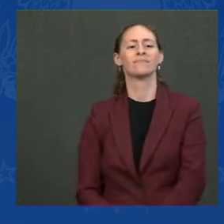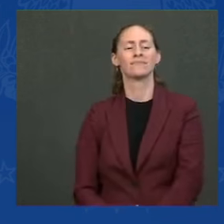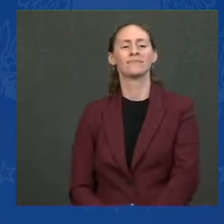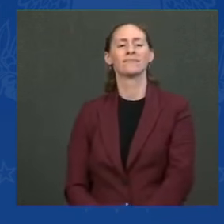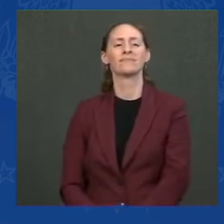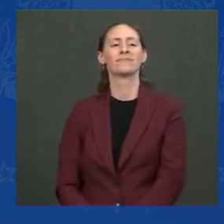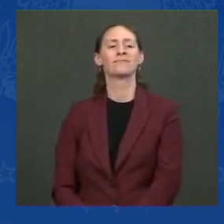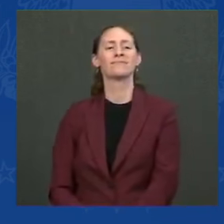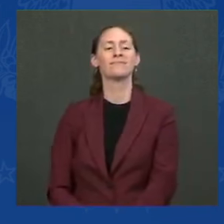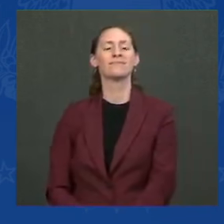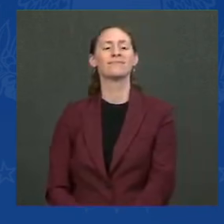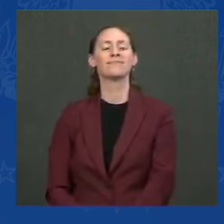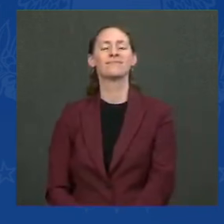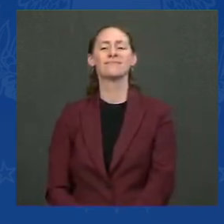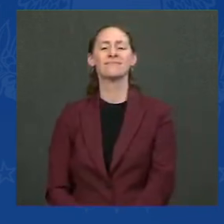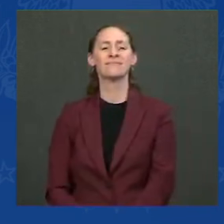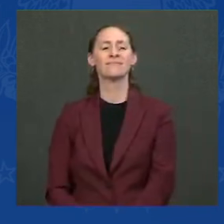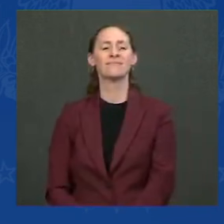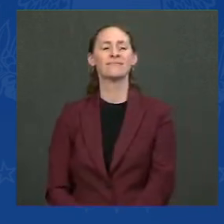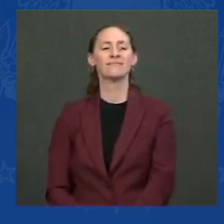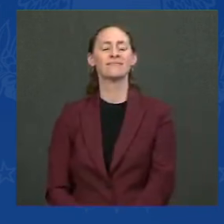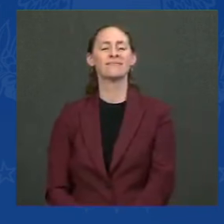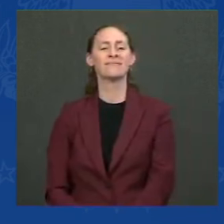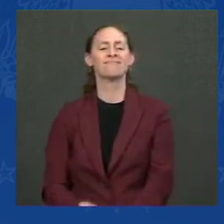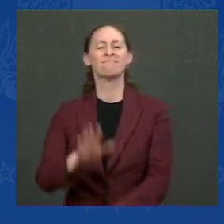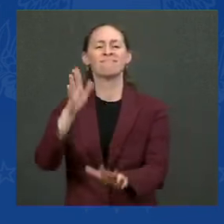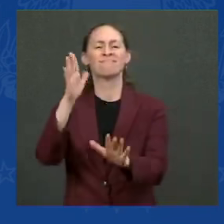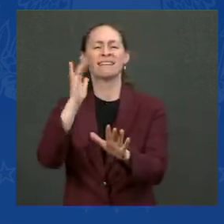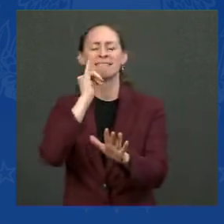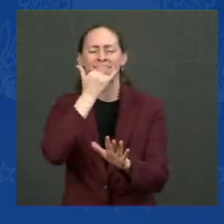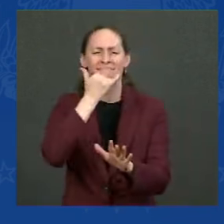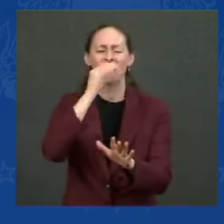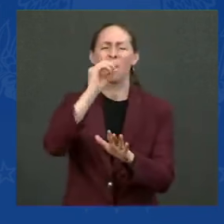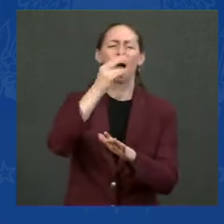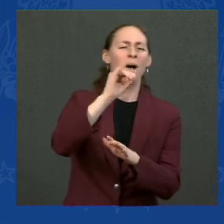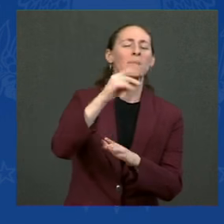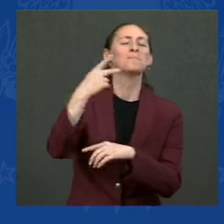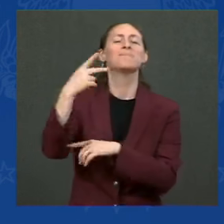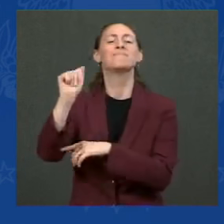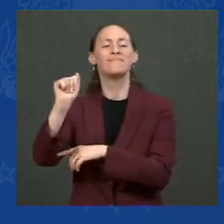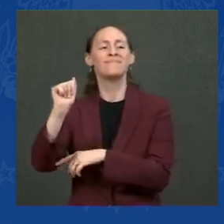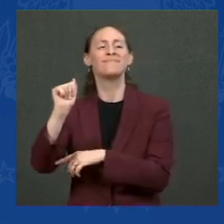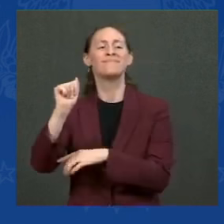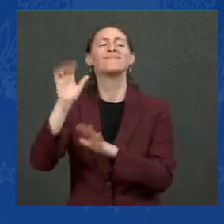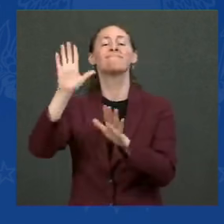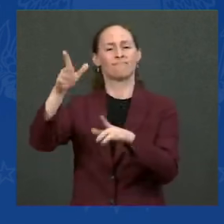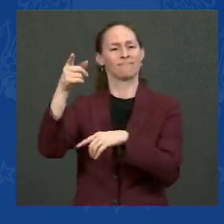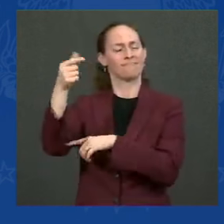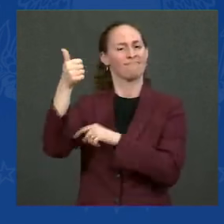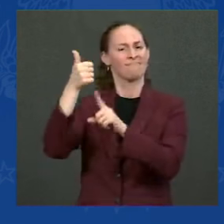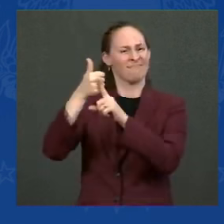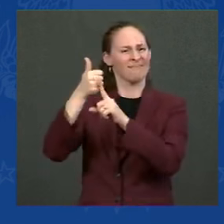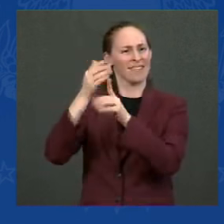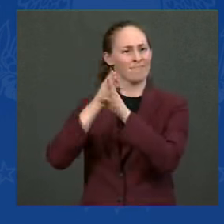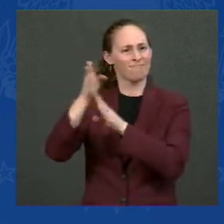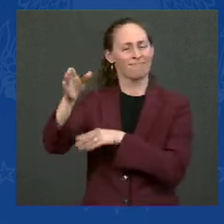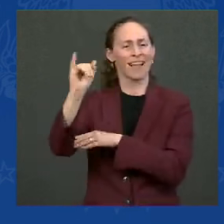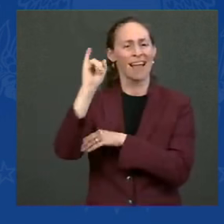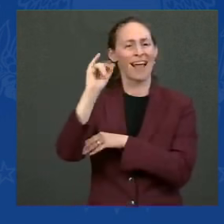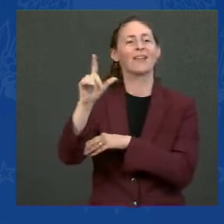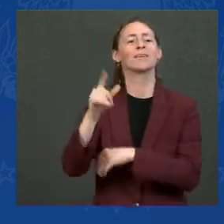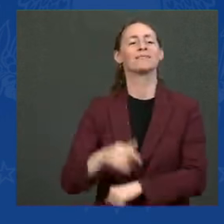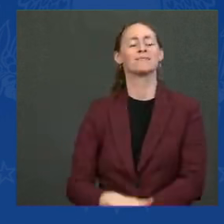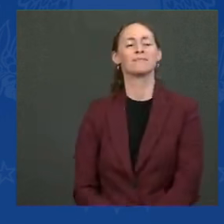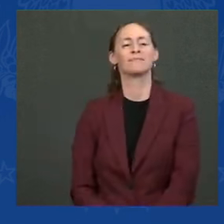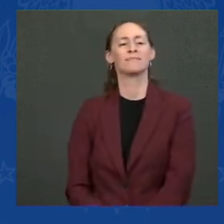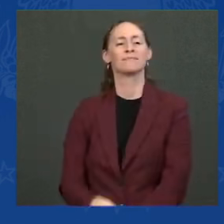Ohio, Pennsylvania. I'm from Pennsylvania. The Illinois President Don Harmon, State Senator Laura